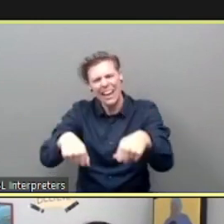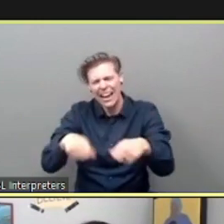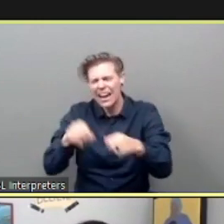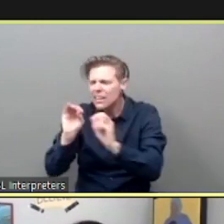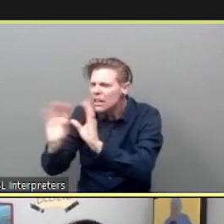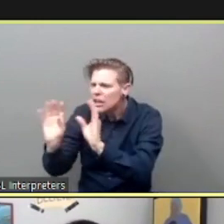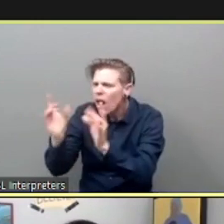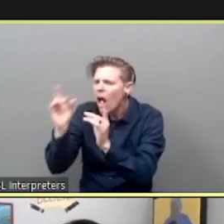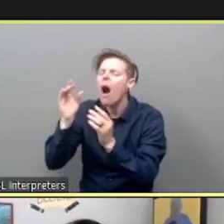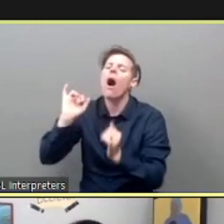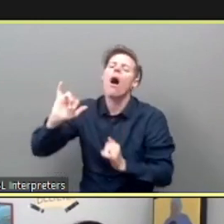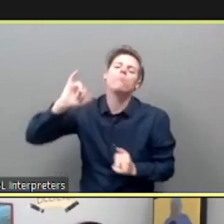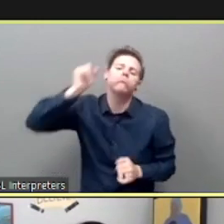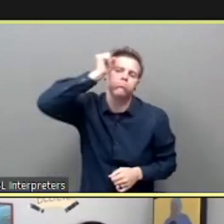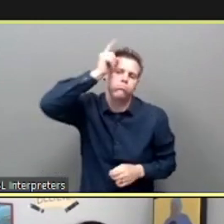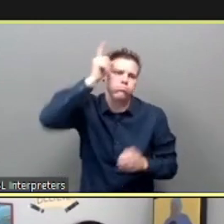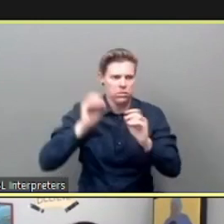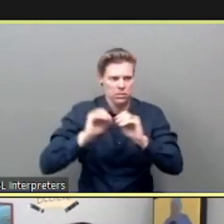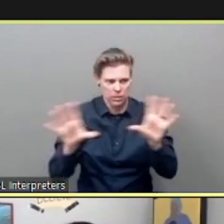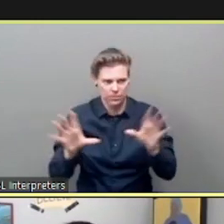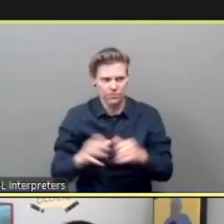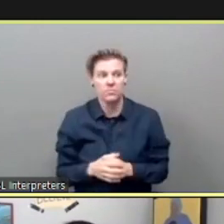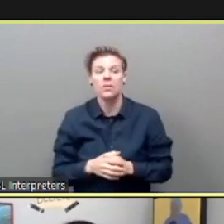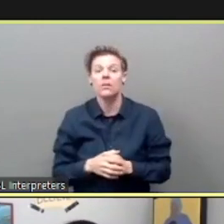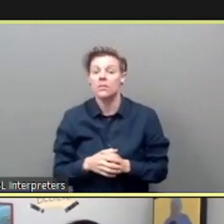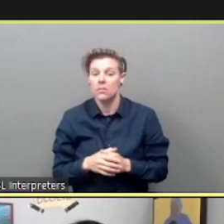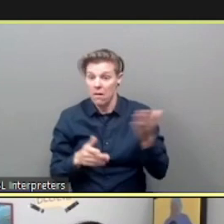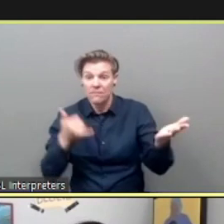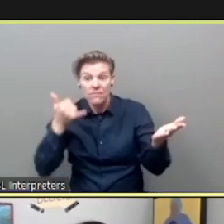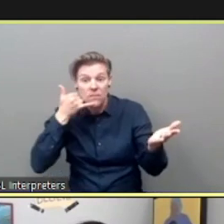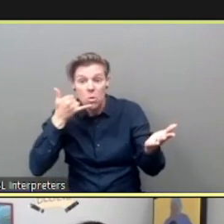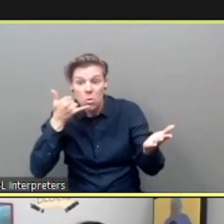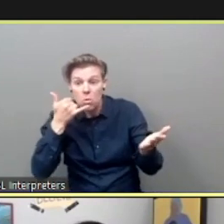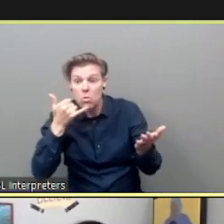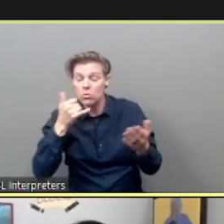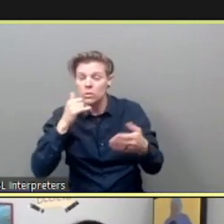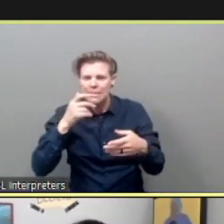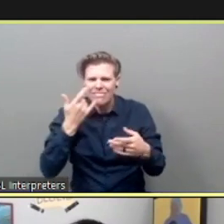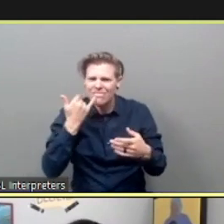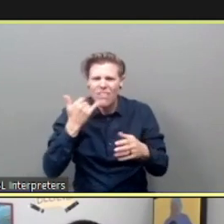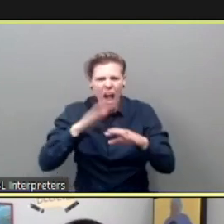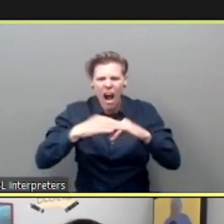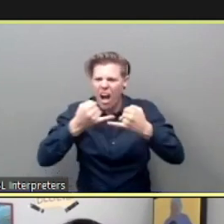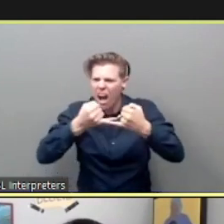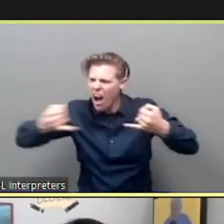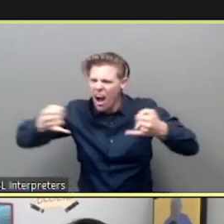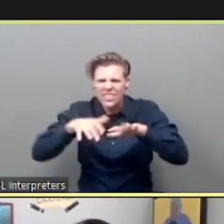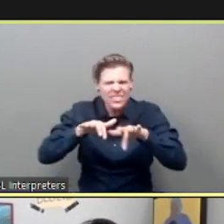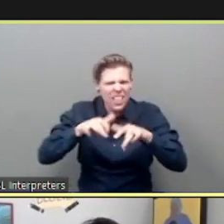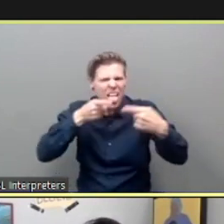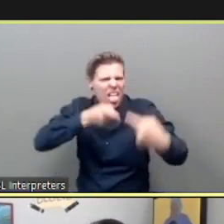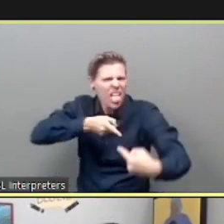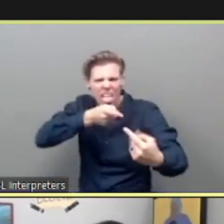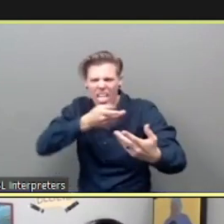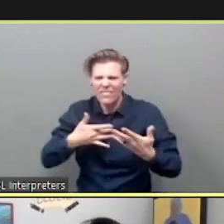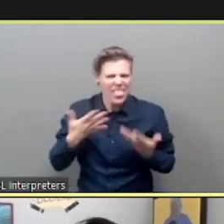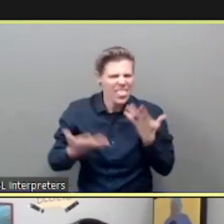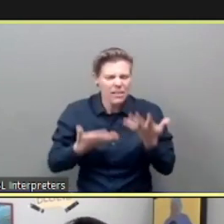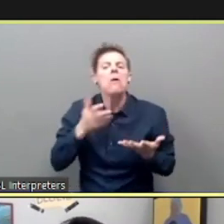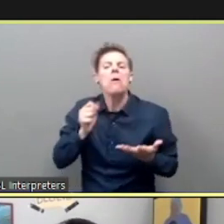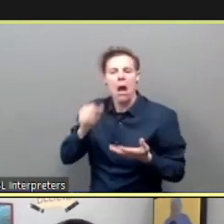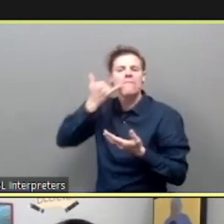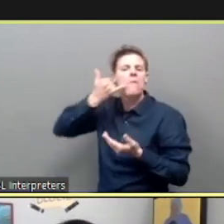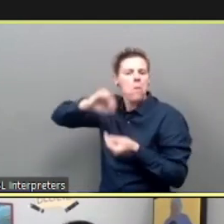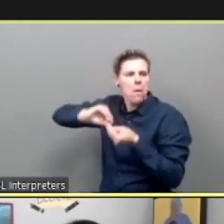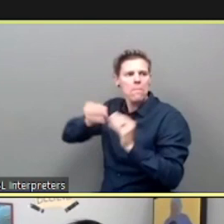center is still here for New Mexicans that don't have an access to the website. The purpose of the call center, as usual, is really